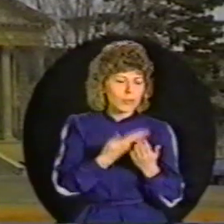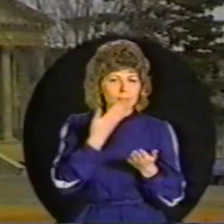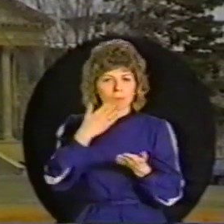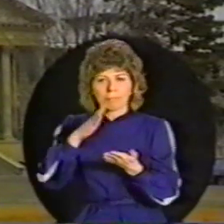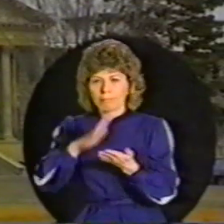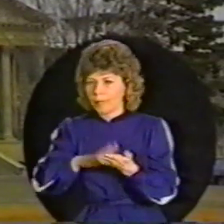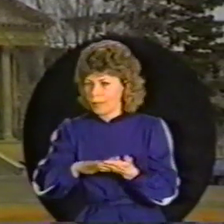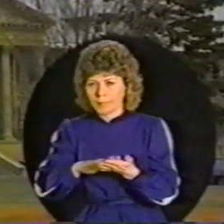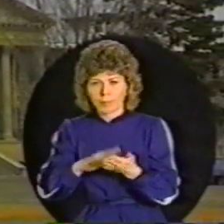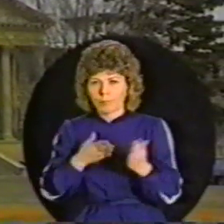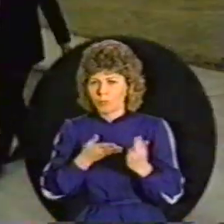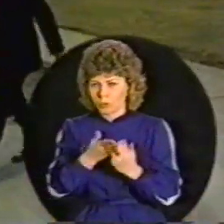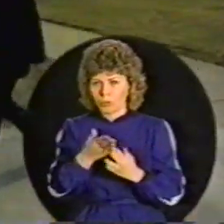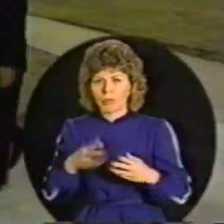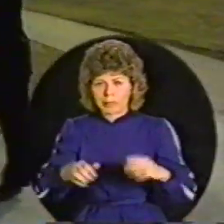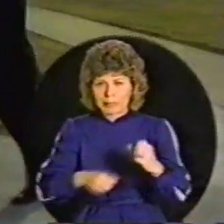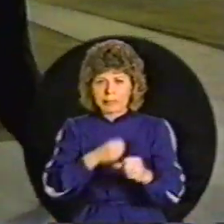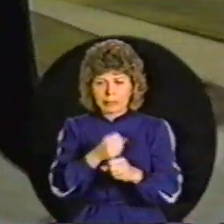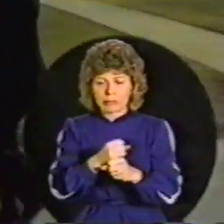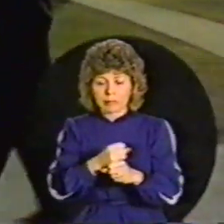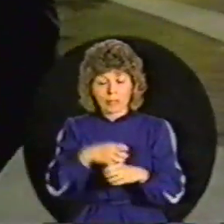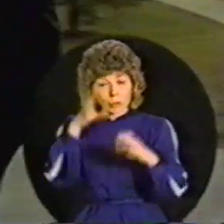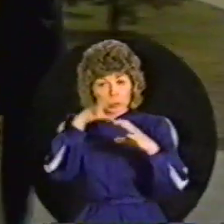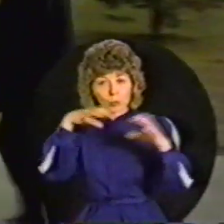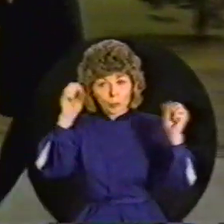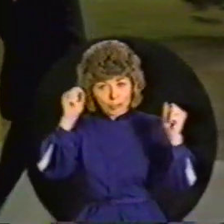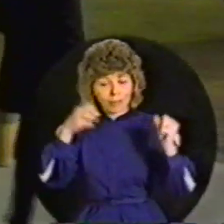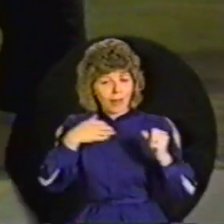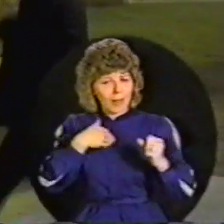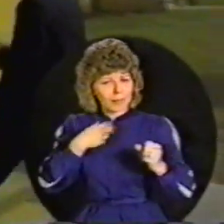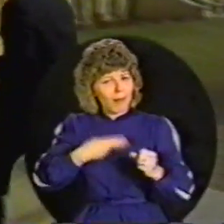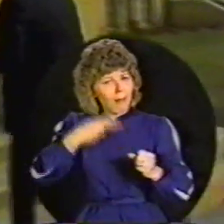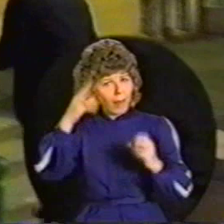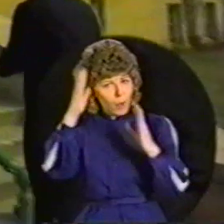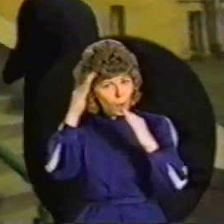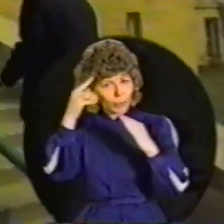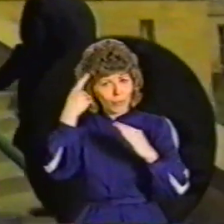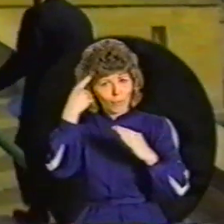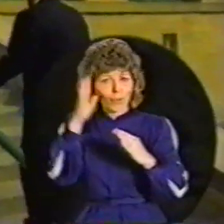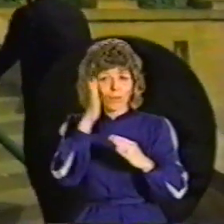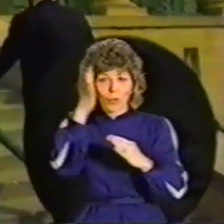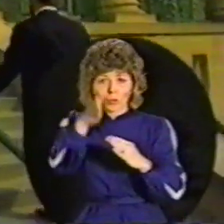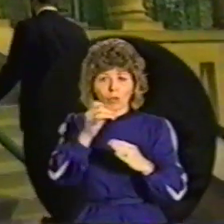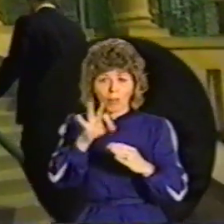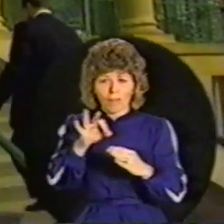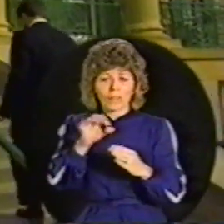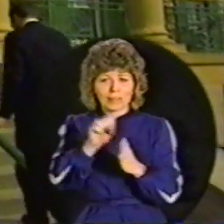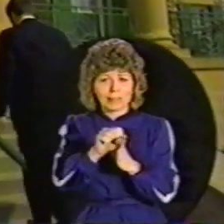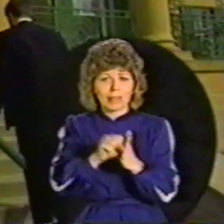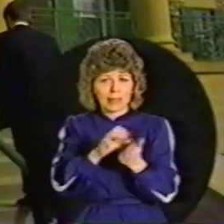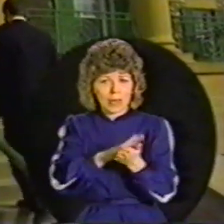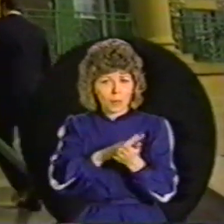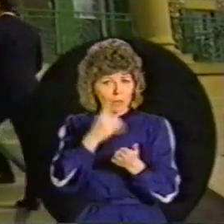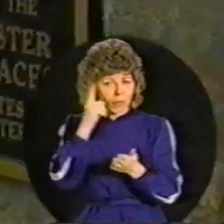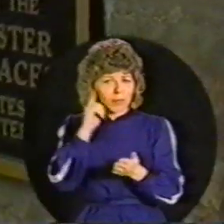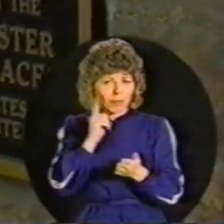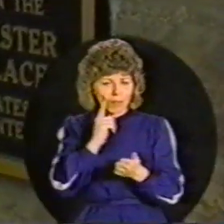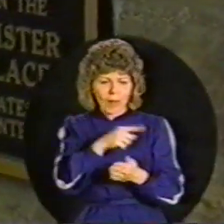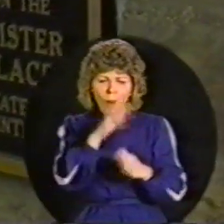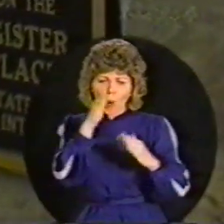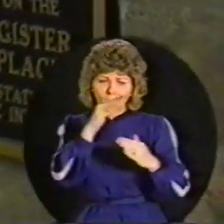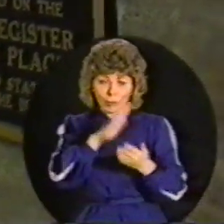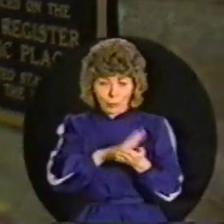Despite its ups and downs over the years, Superintendent Wade Carley has high hopes for the future of the Minnesota State Academy for the